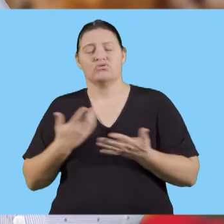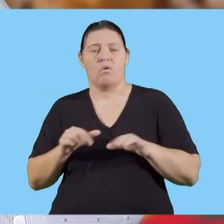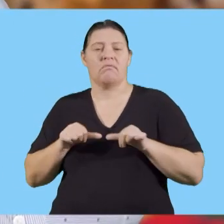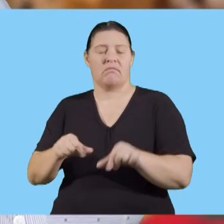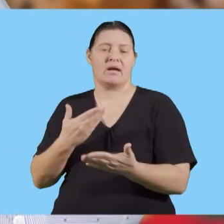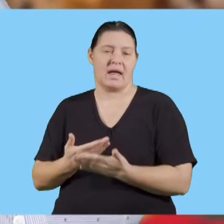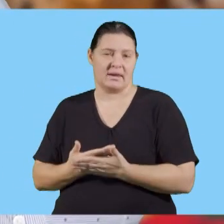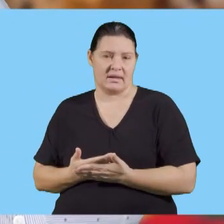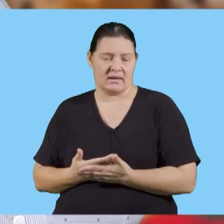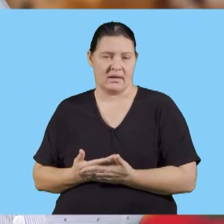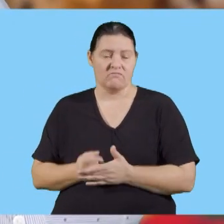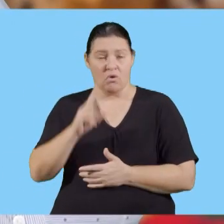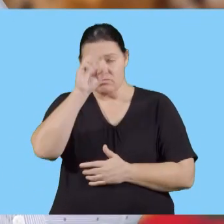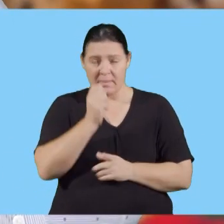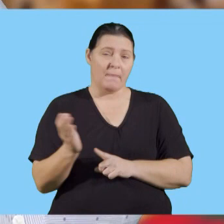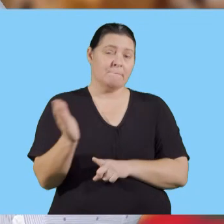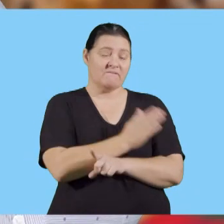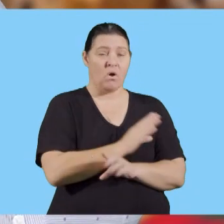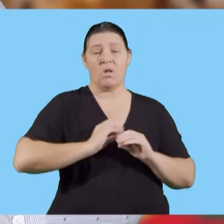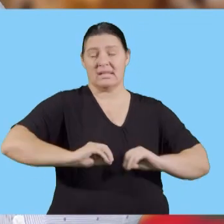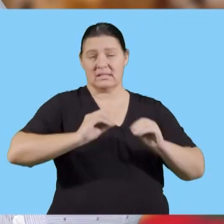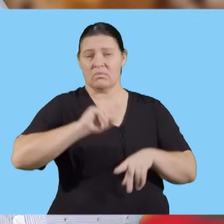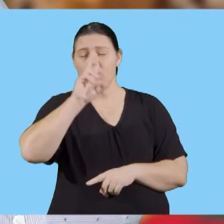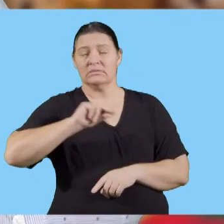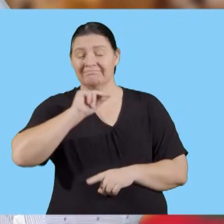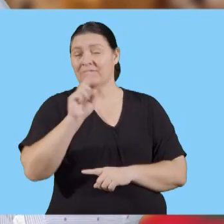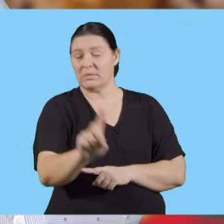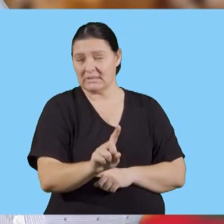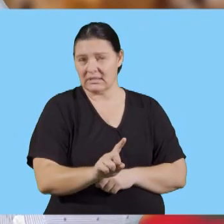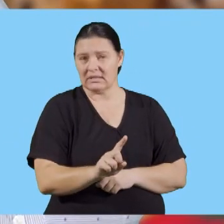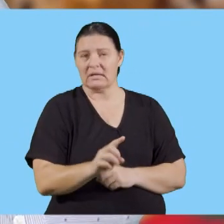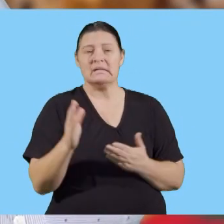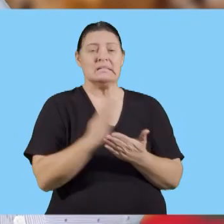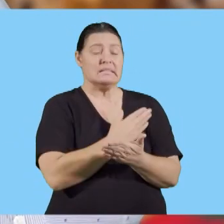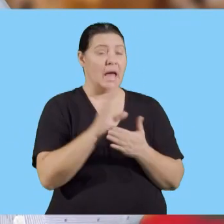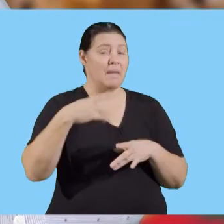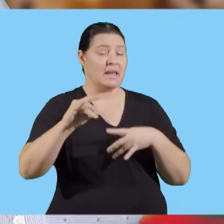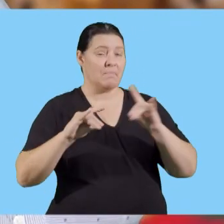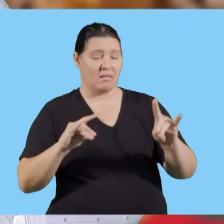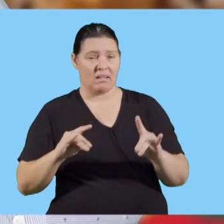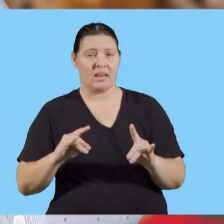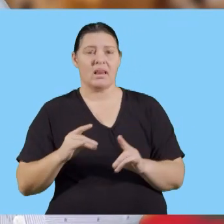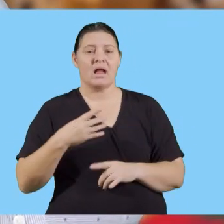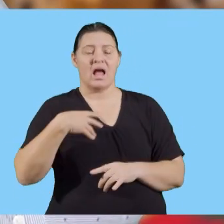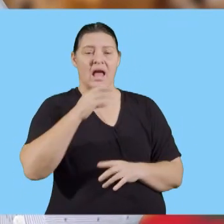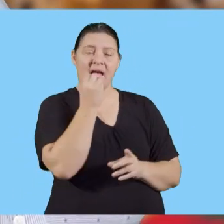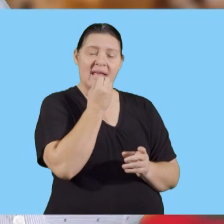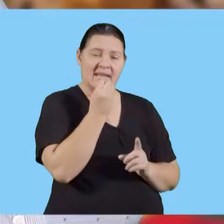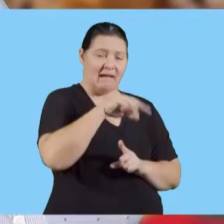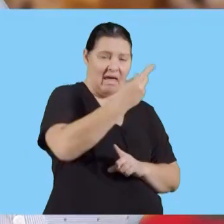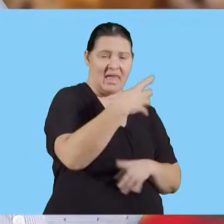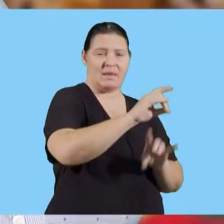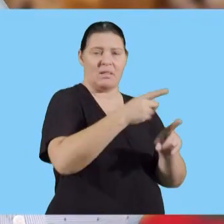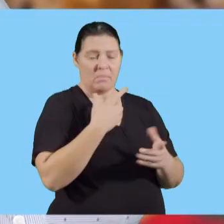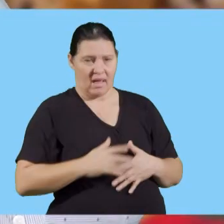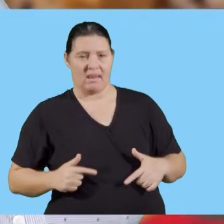that some animals feed on other animals in order for them to survive, right? And in order for the feeding process to happen,